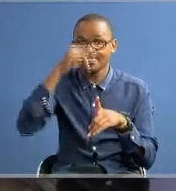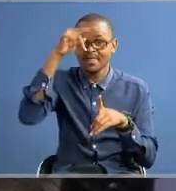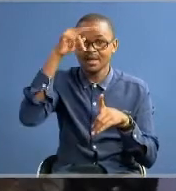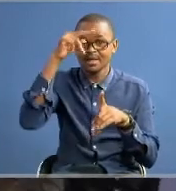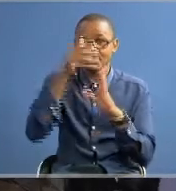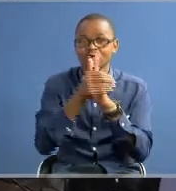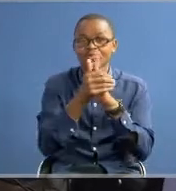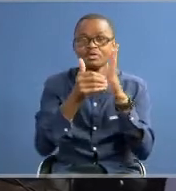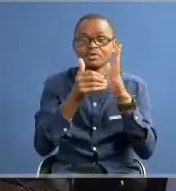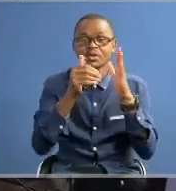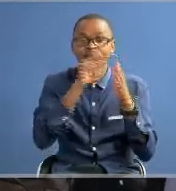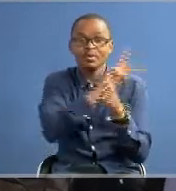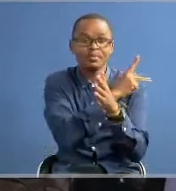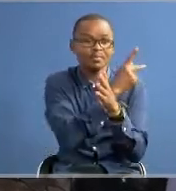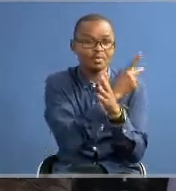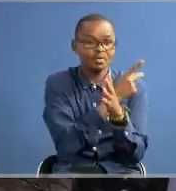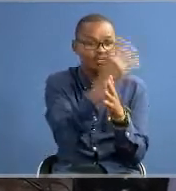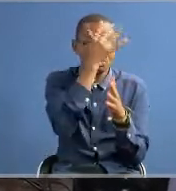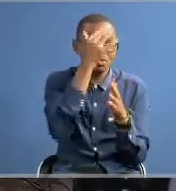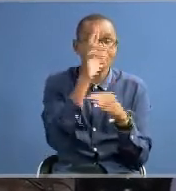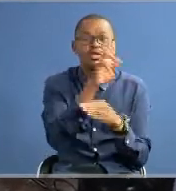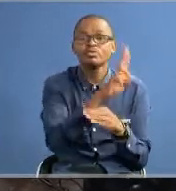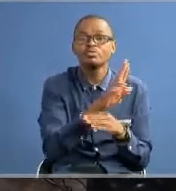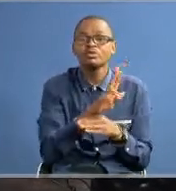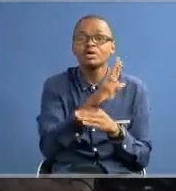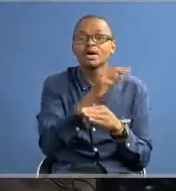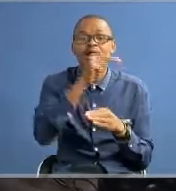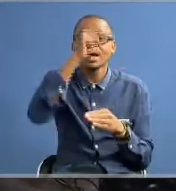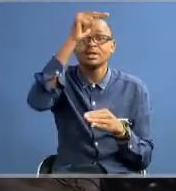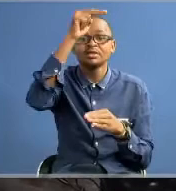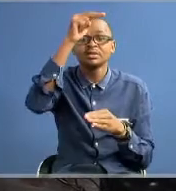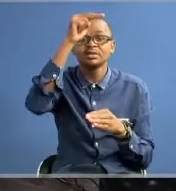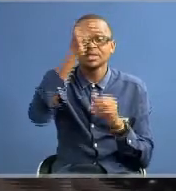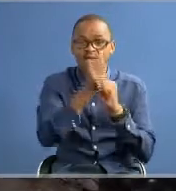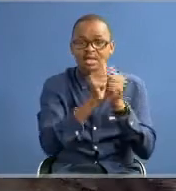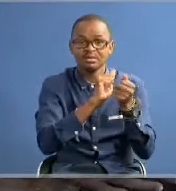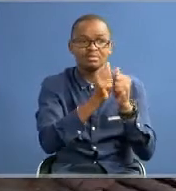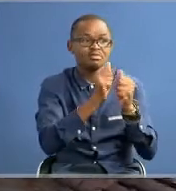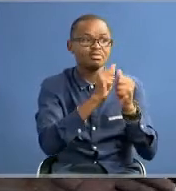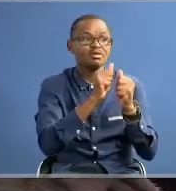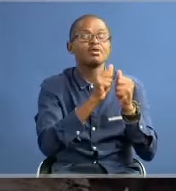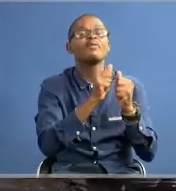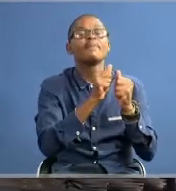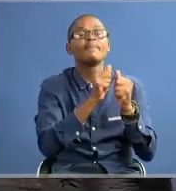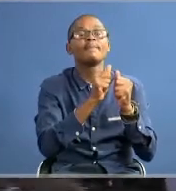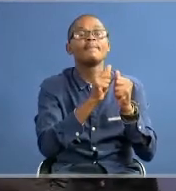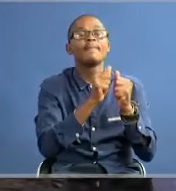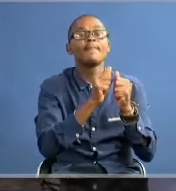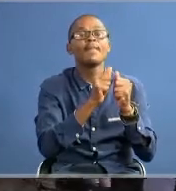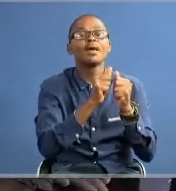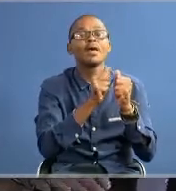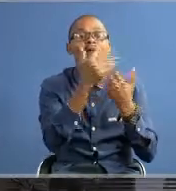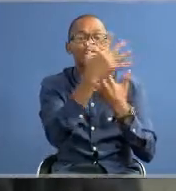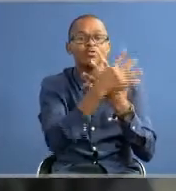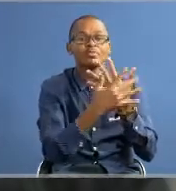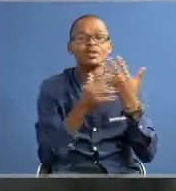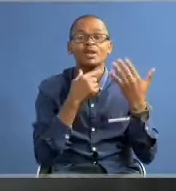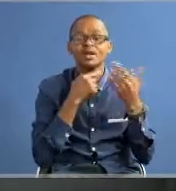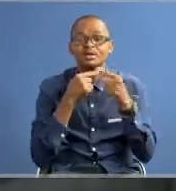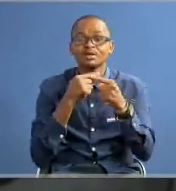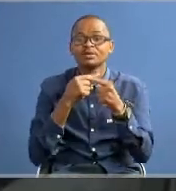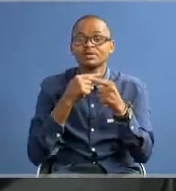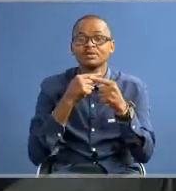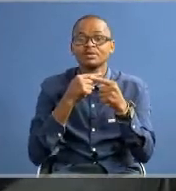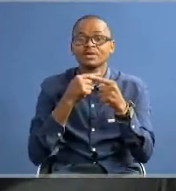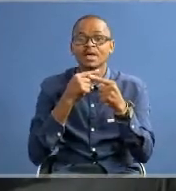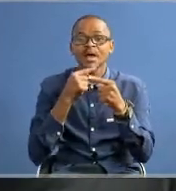computing power. That's why we opt to use high-end gaming computers such as this.